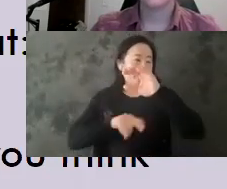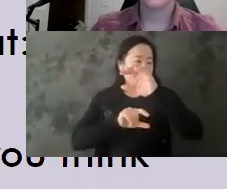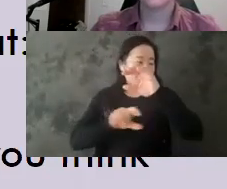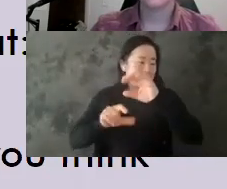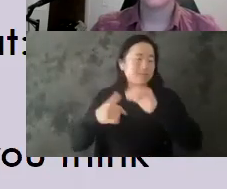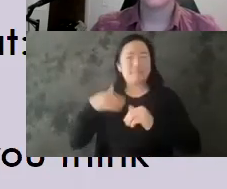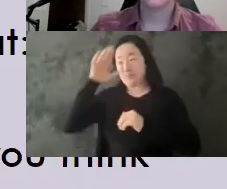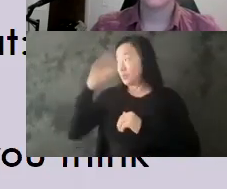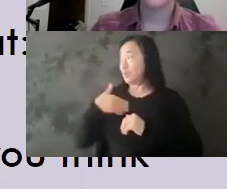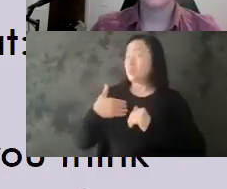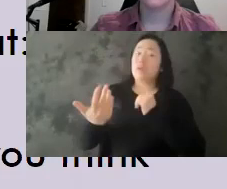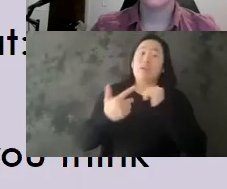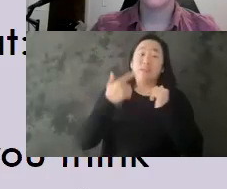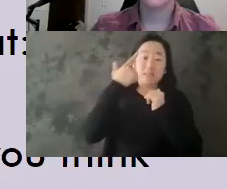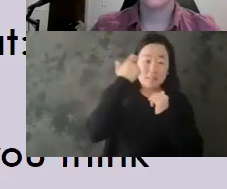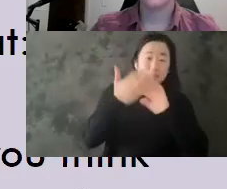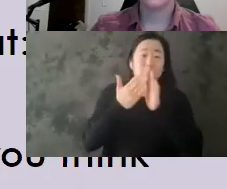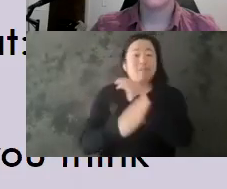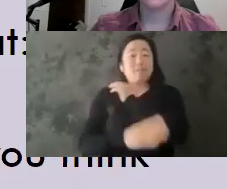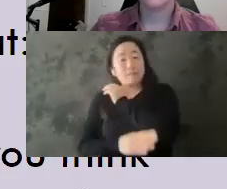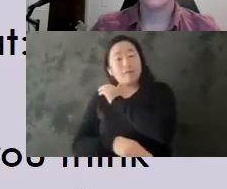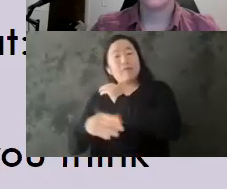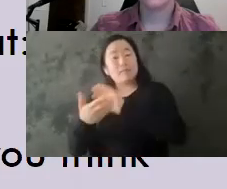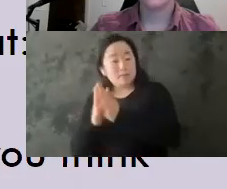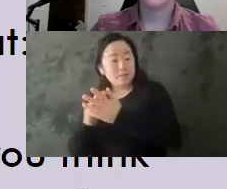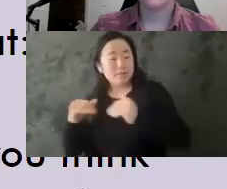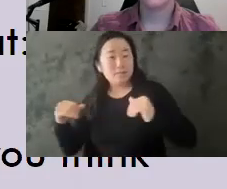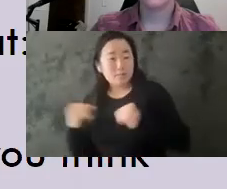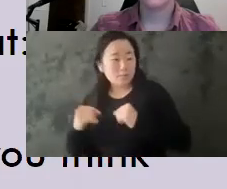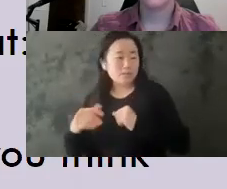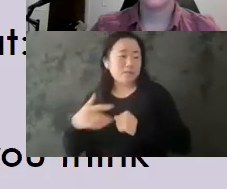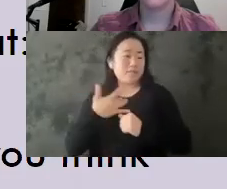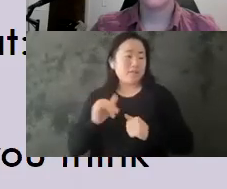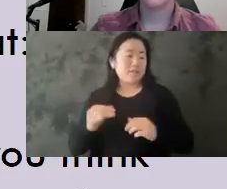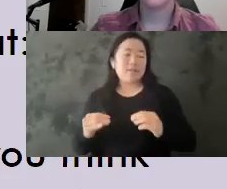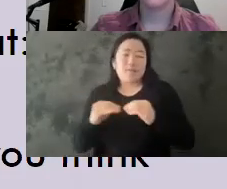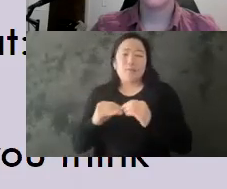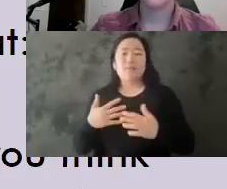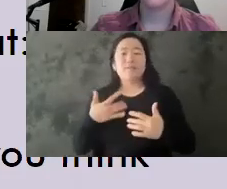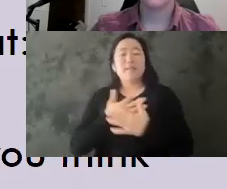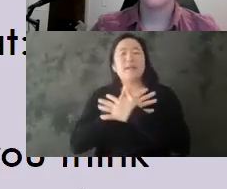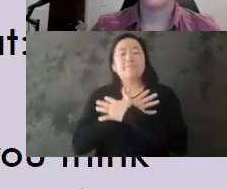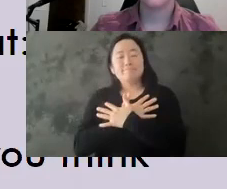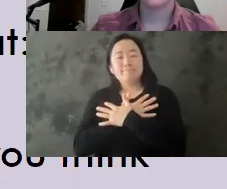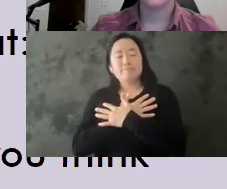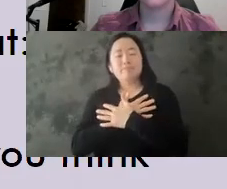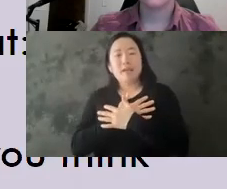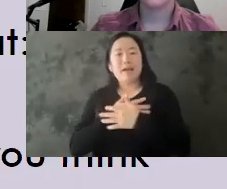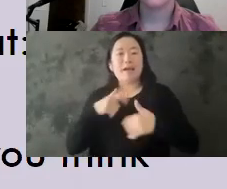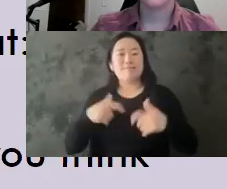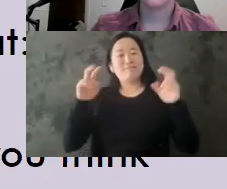personally have been in a recharging path of kind of resting and renewing to kind of focus